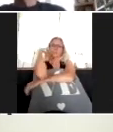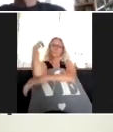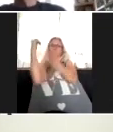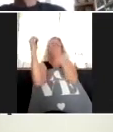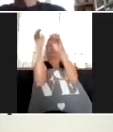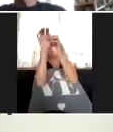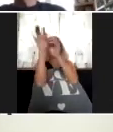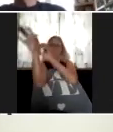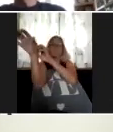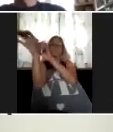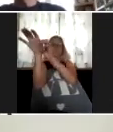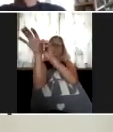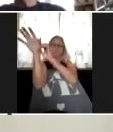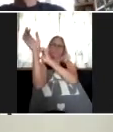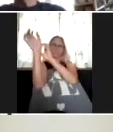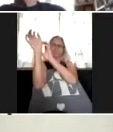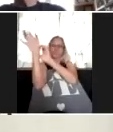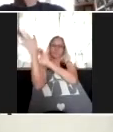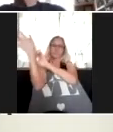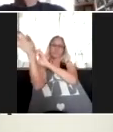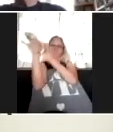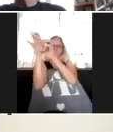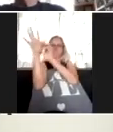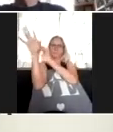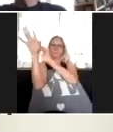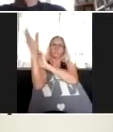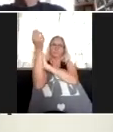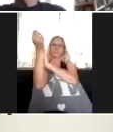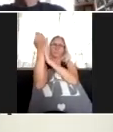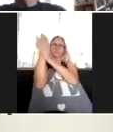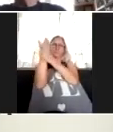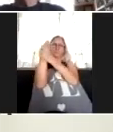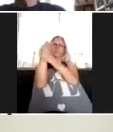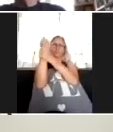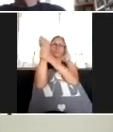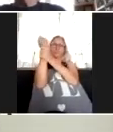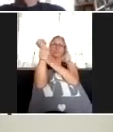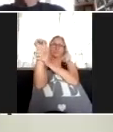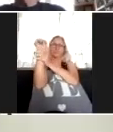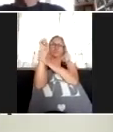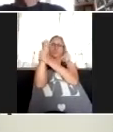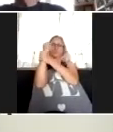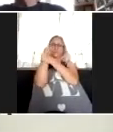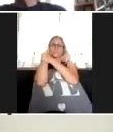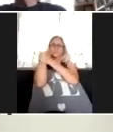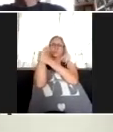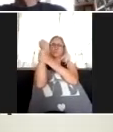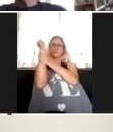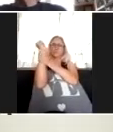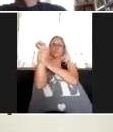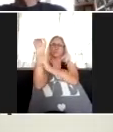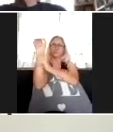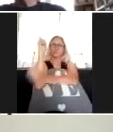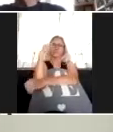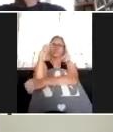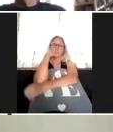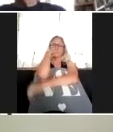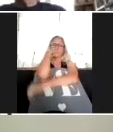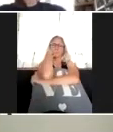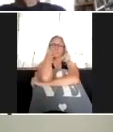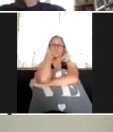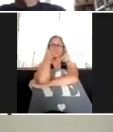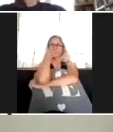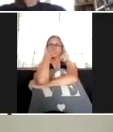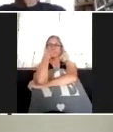fish of the sea, over the birds of the air, over the cattle, over all the earth, and over every creeping